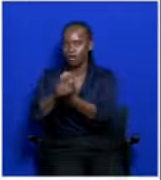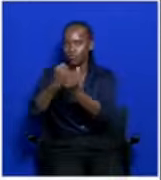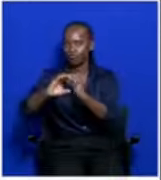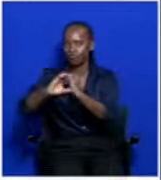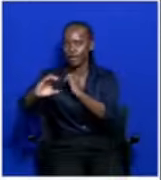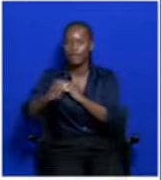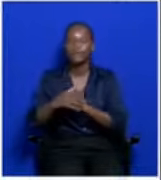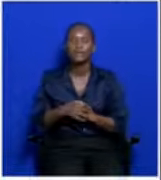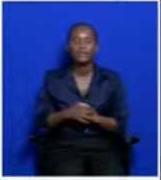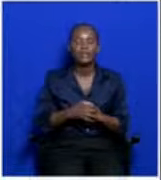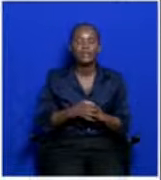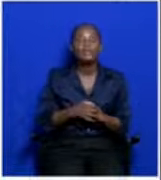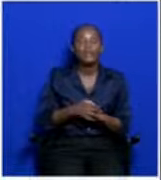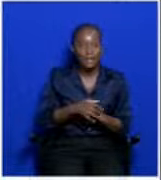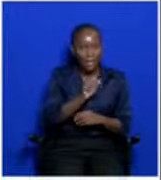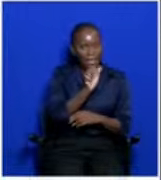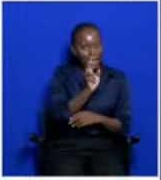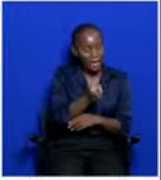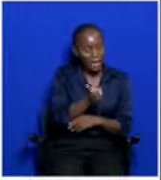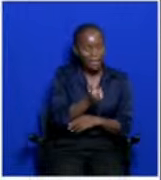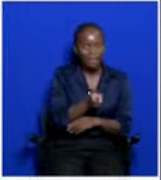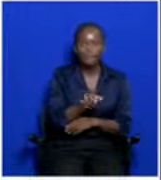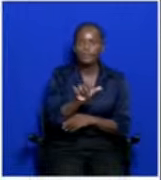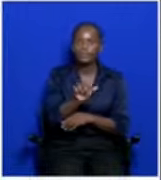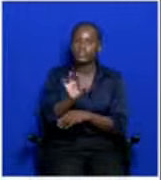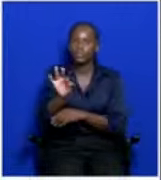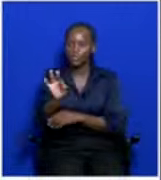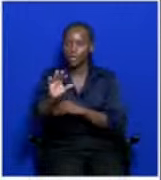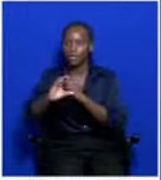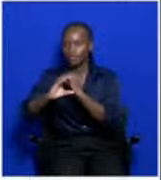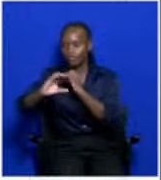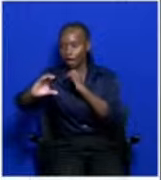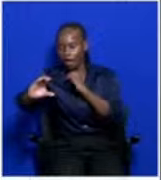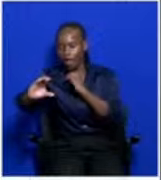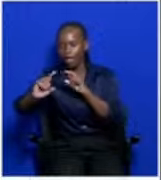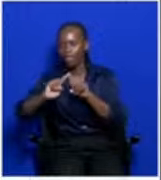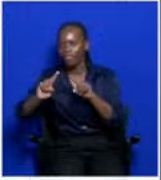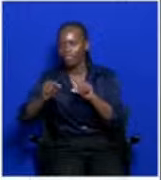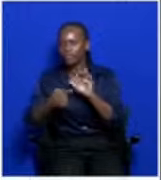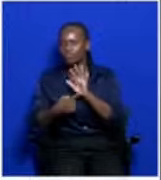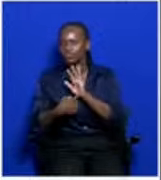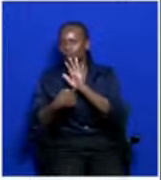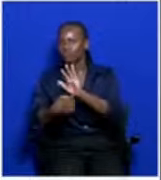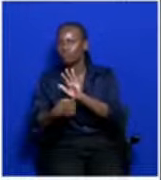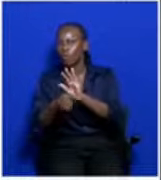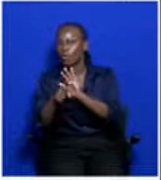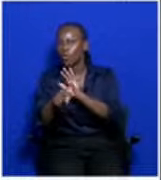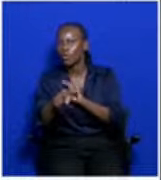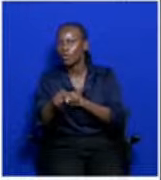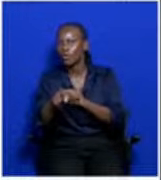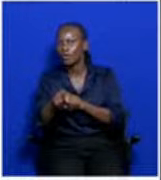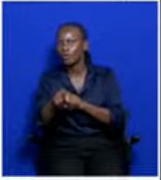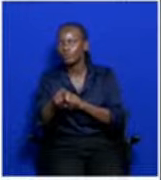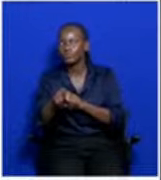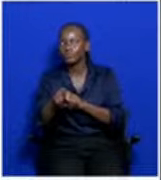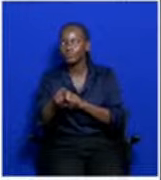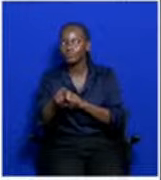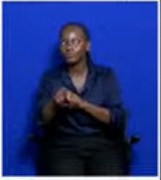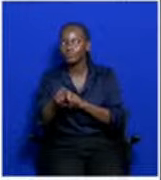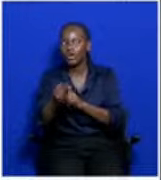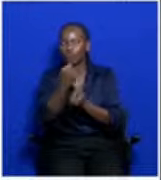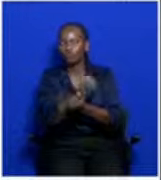bit of the horse. Okay, now where do these pictures come from?